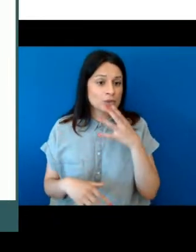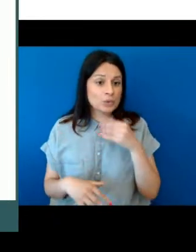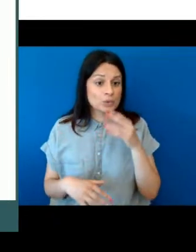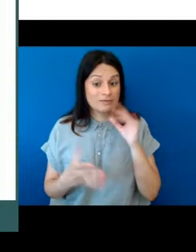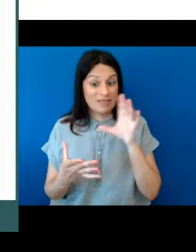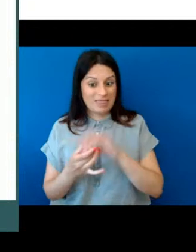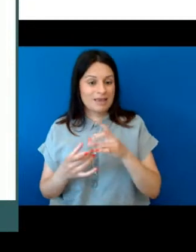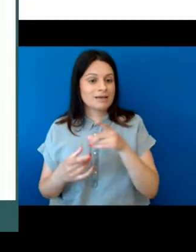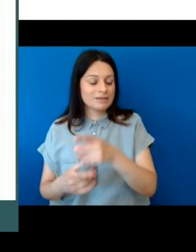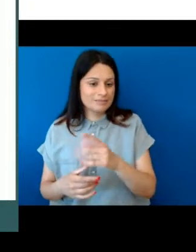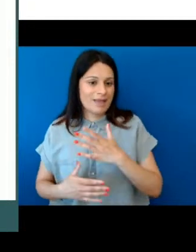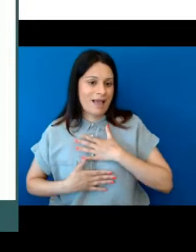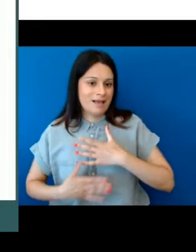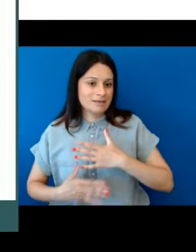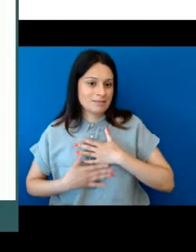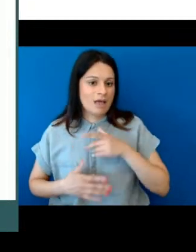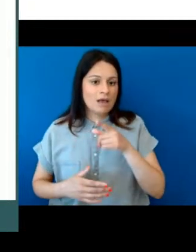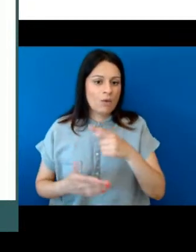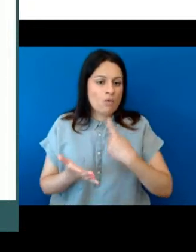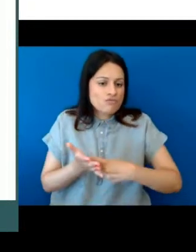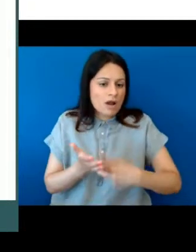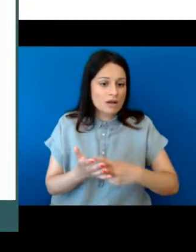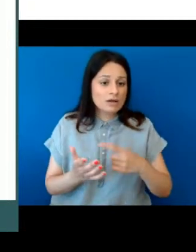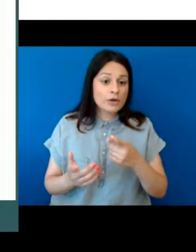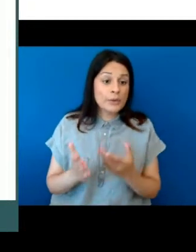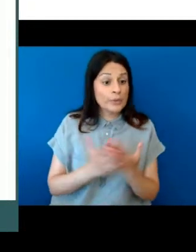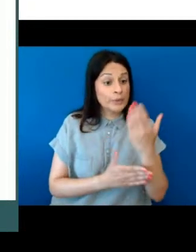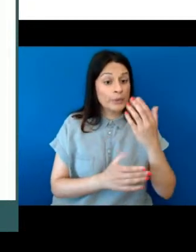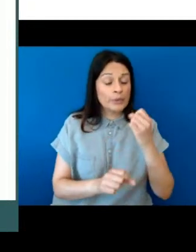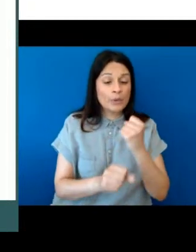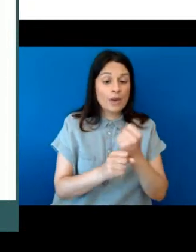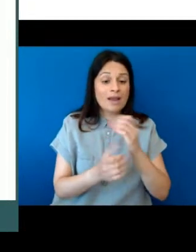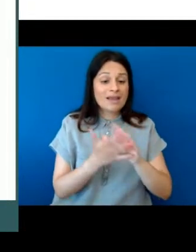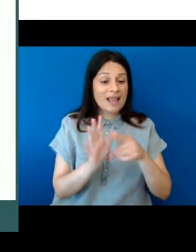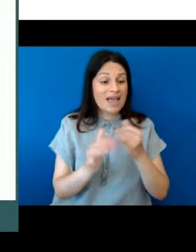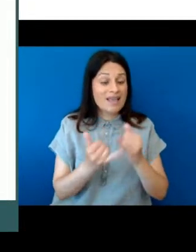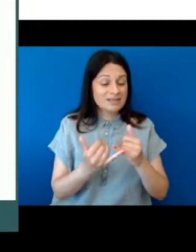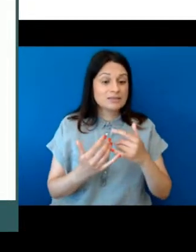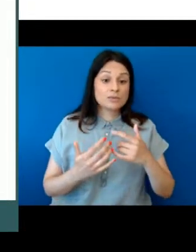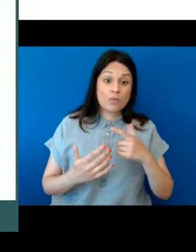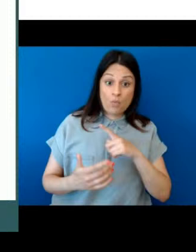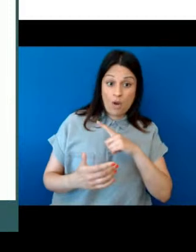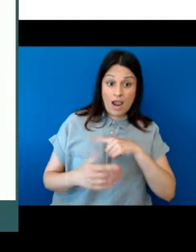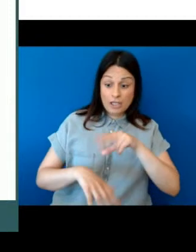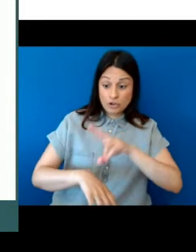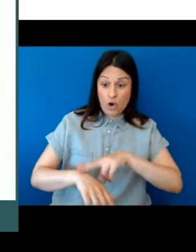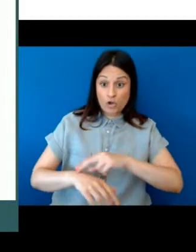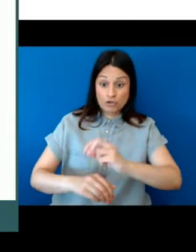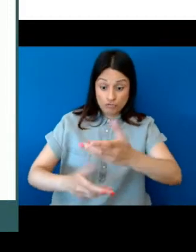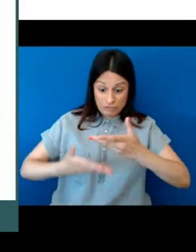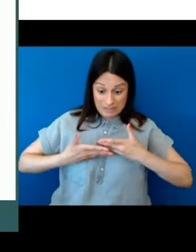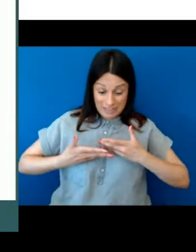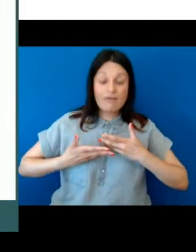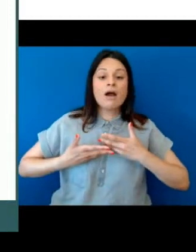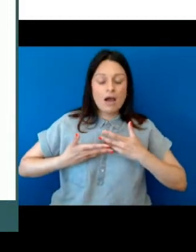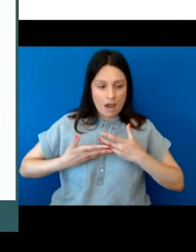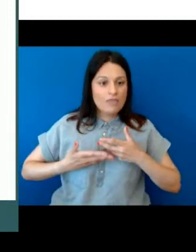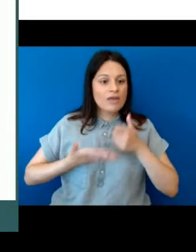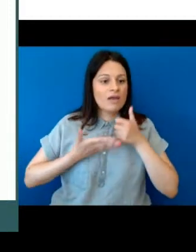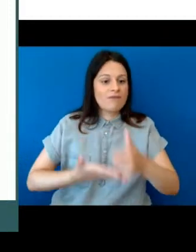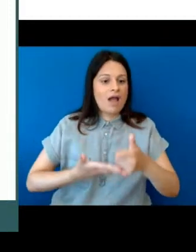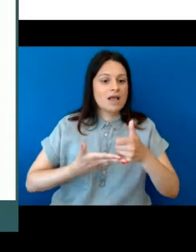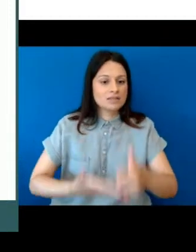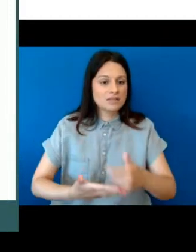one by Galenus Health in which the doctor can receive the monitoring and give you advice upon it. So my